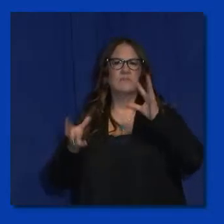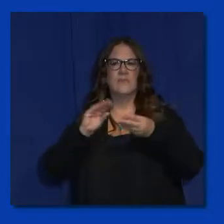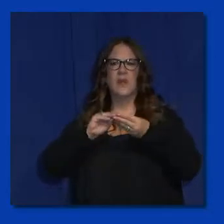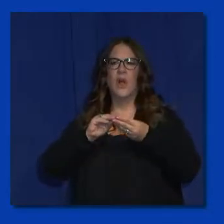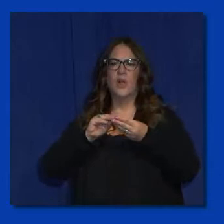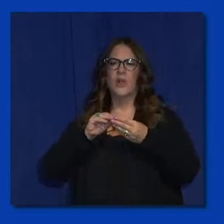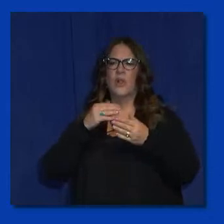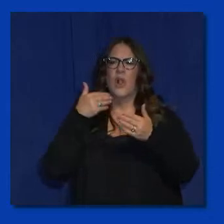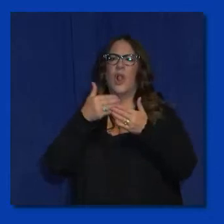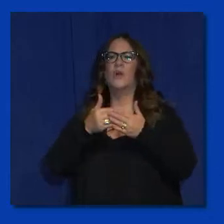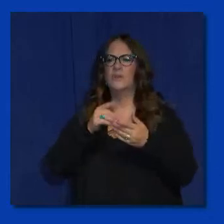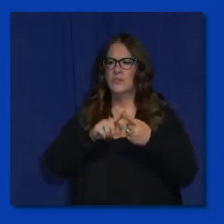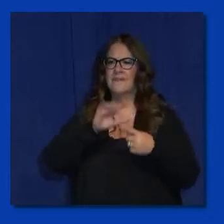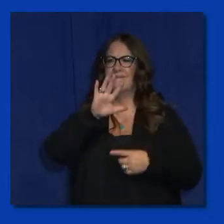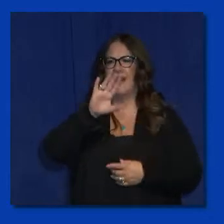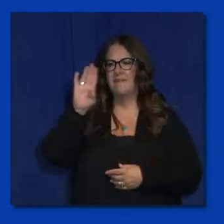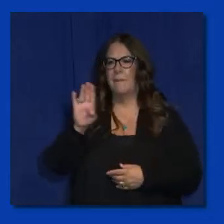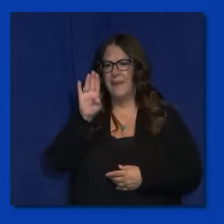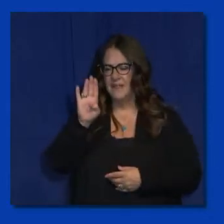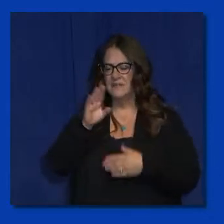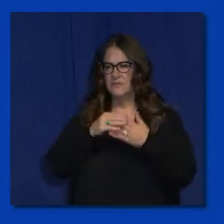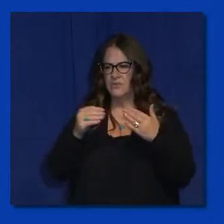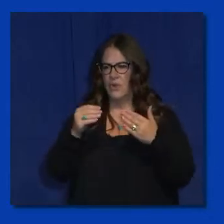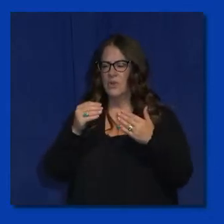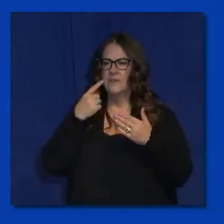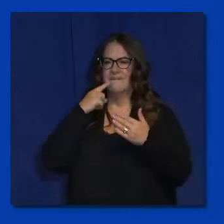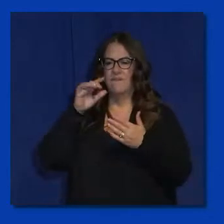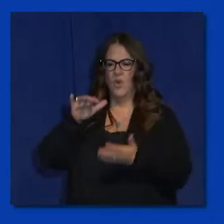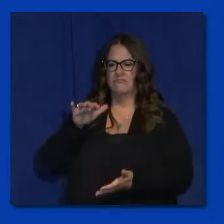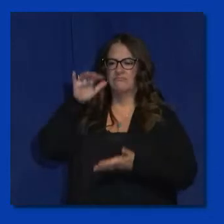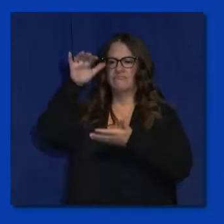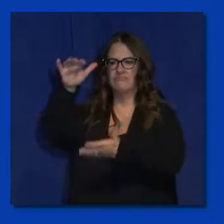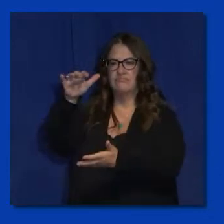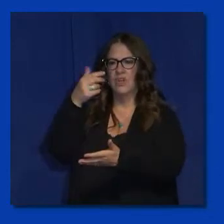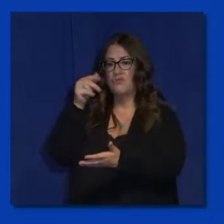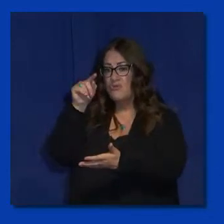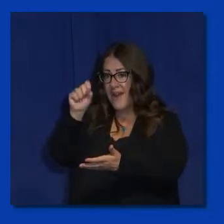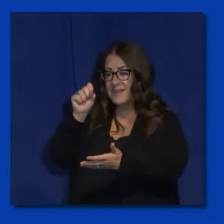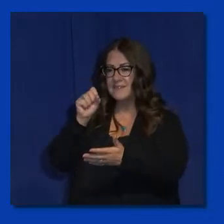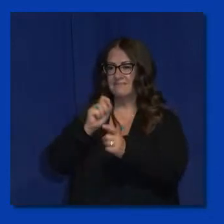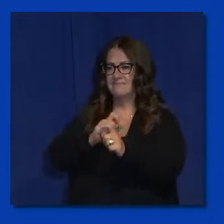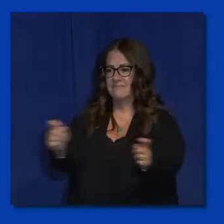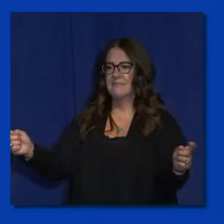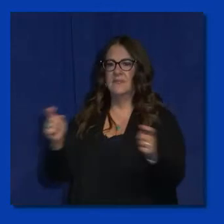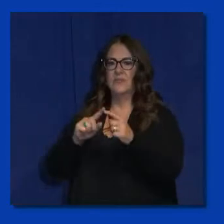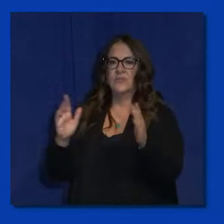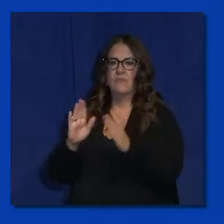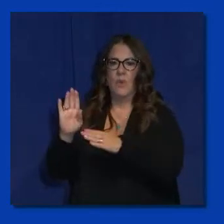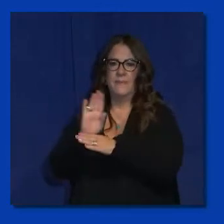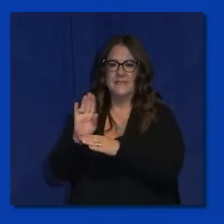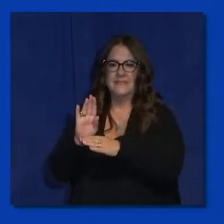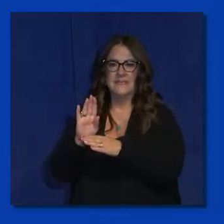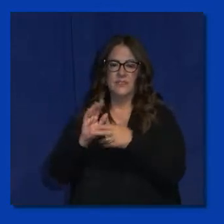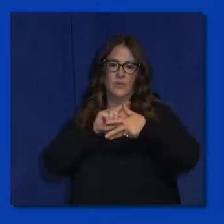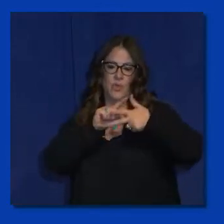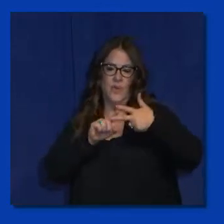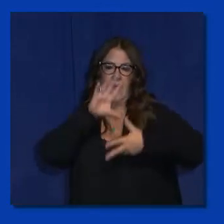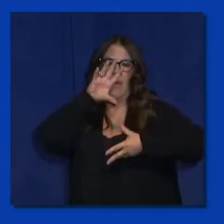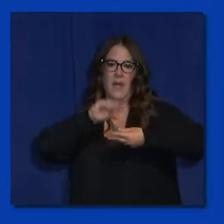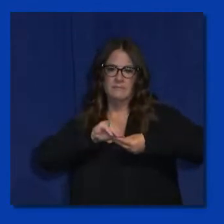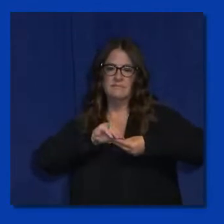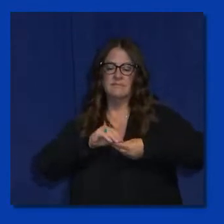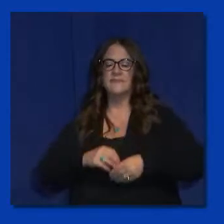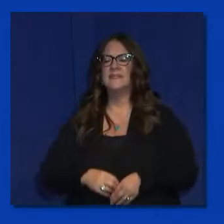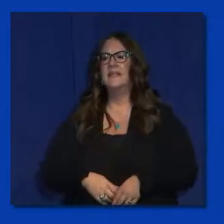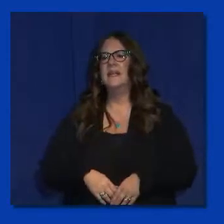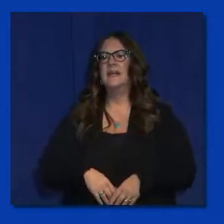the long-winded point in grants to small businesses when you add those three up. I also